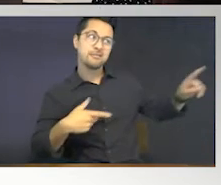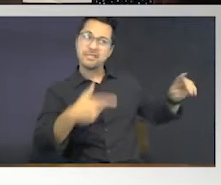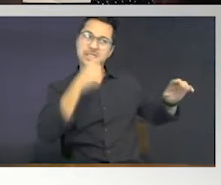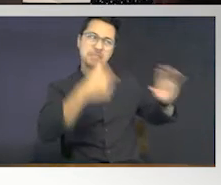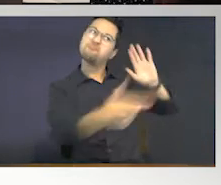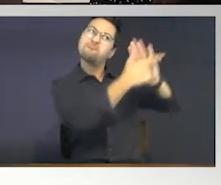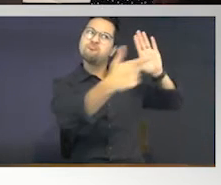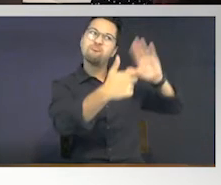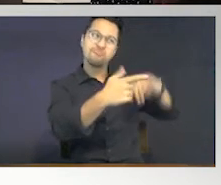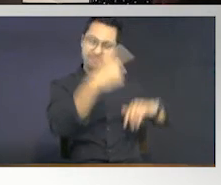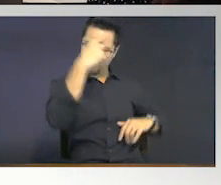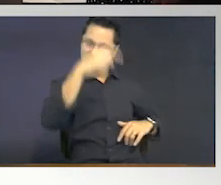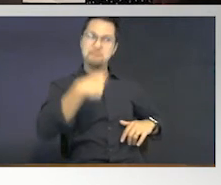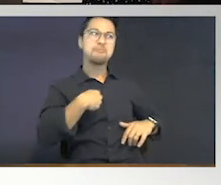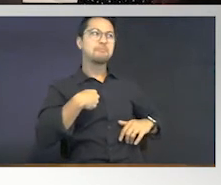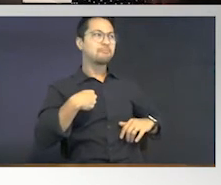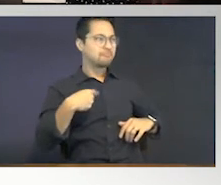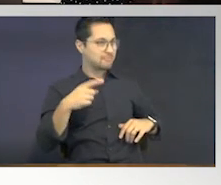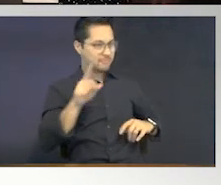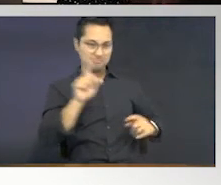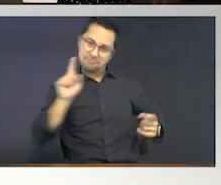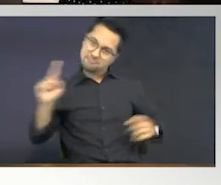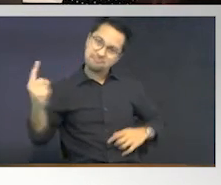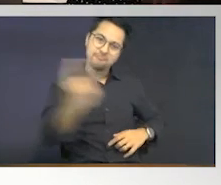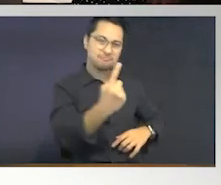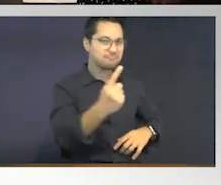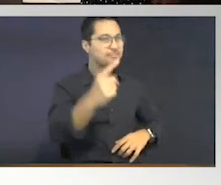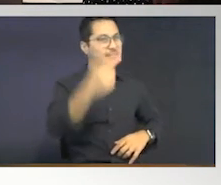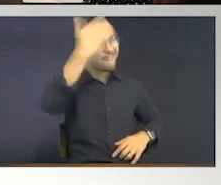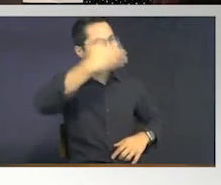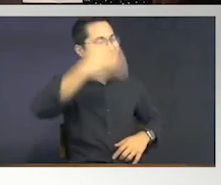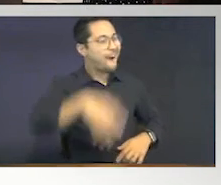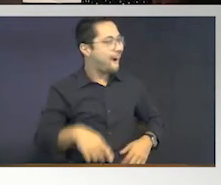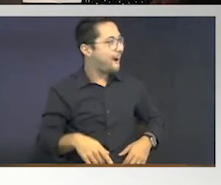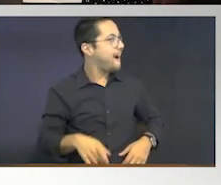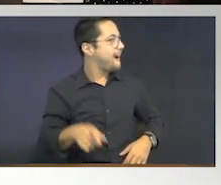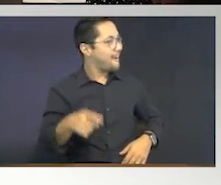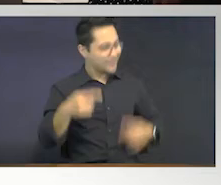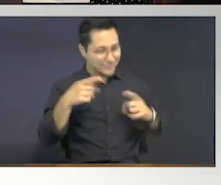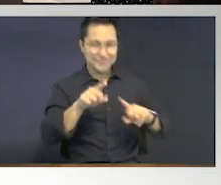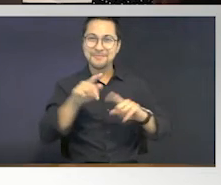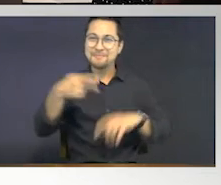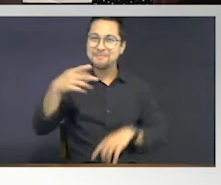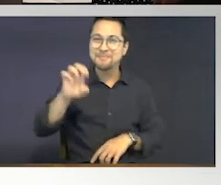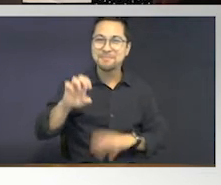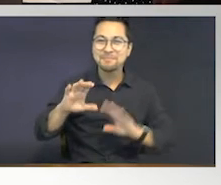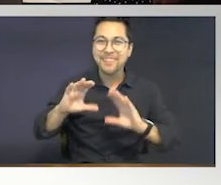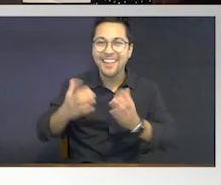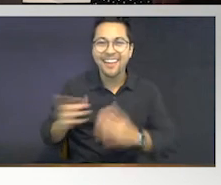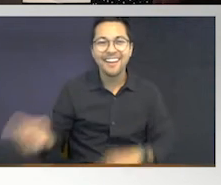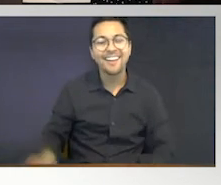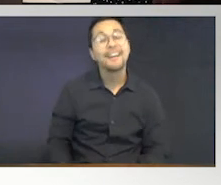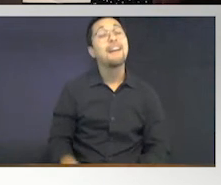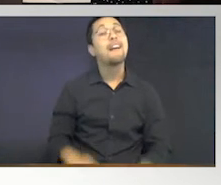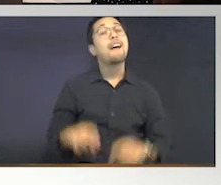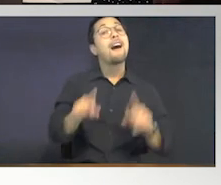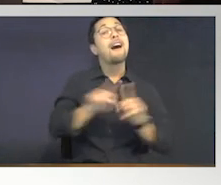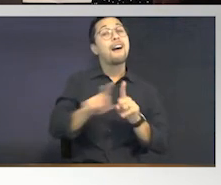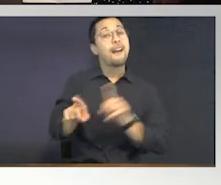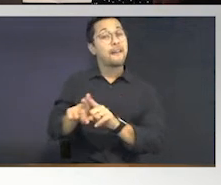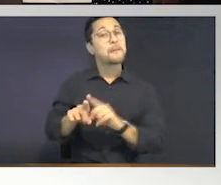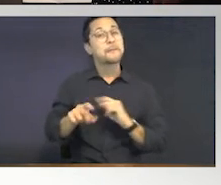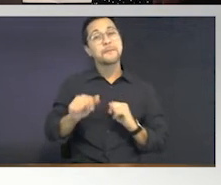the law for him to, do that in his PE class. So, and then